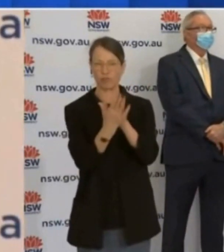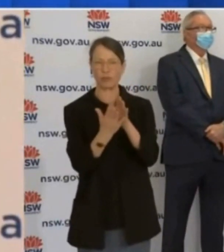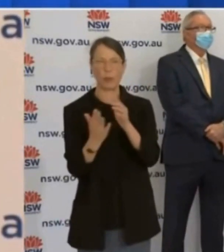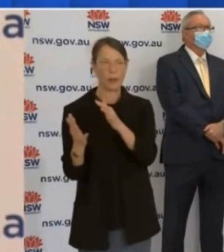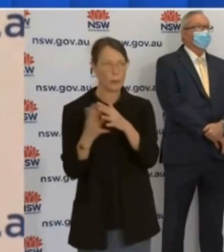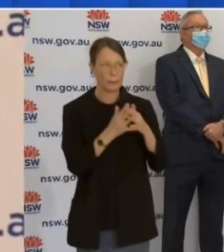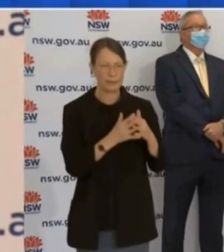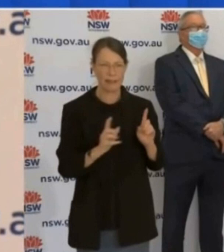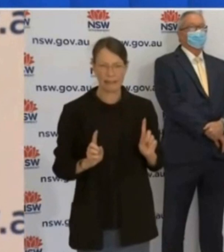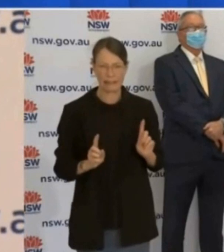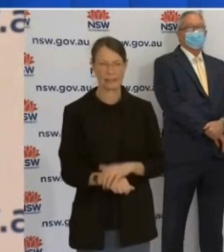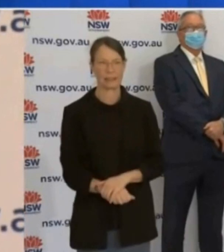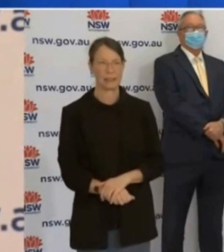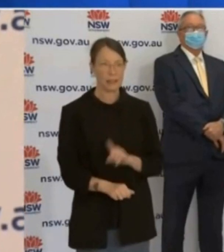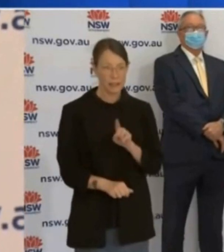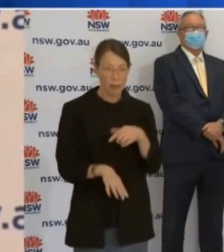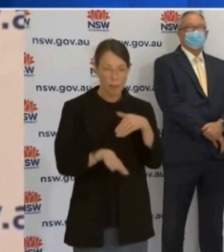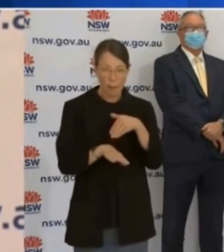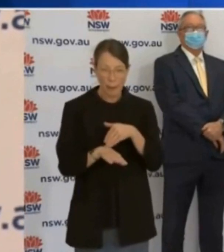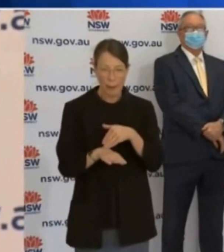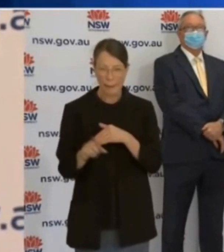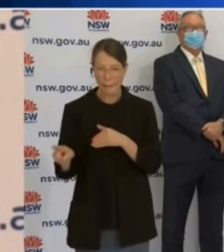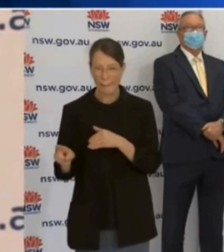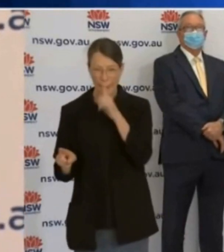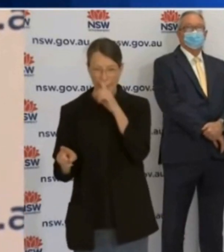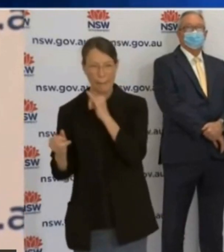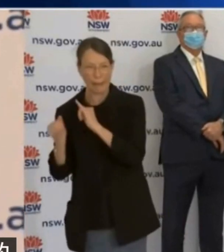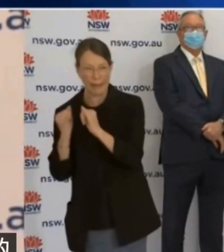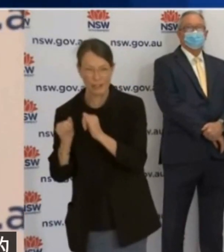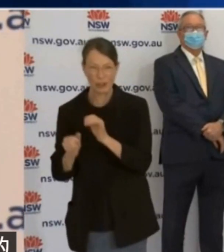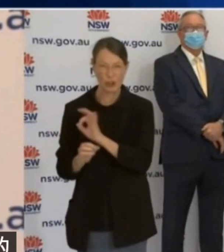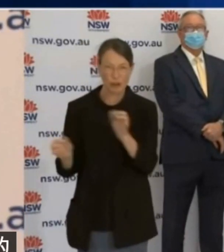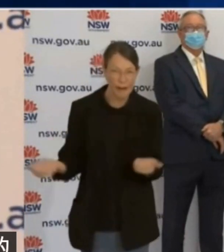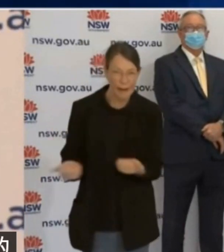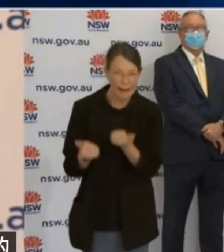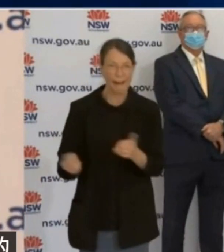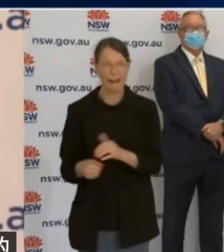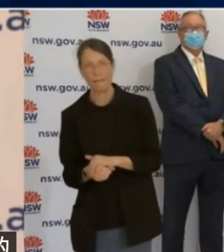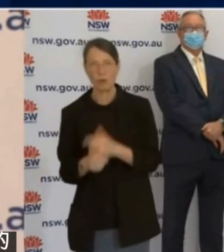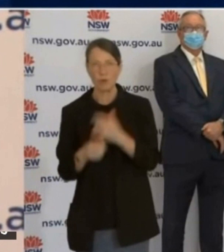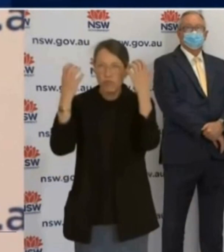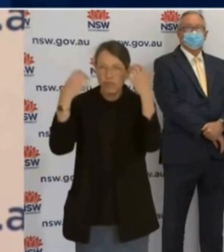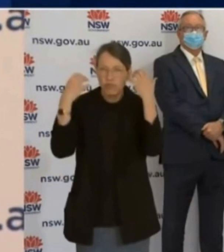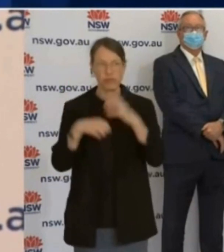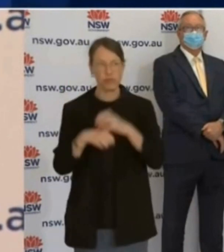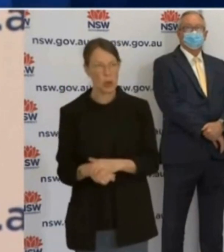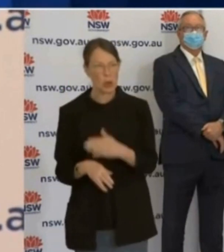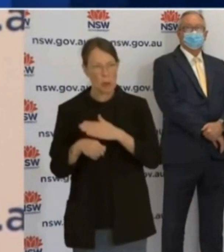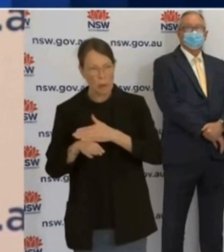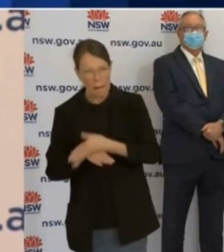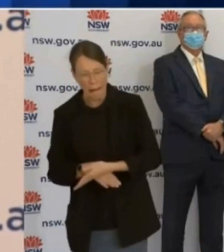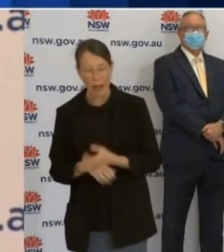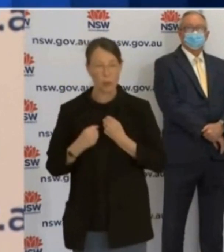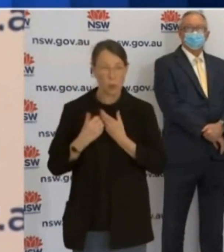are increasing, and obviously that stresses all parts of the system, both the operational health aspects of the system and our contact